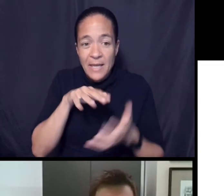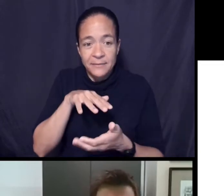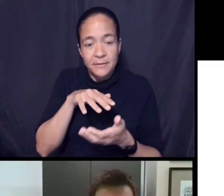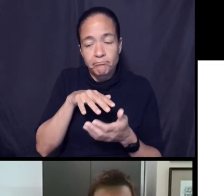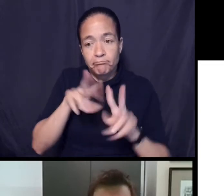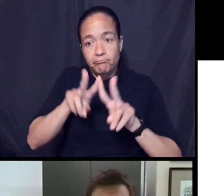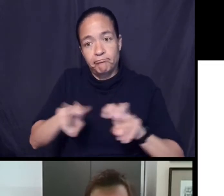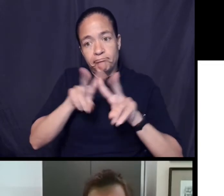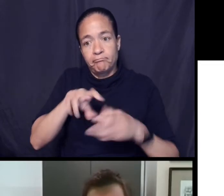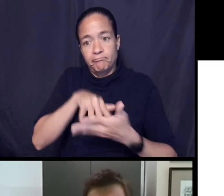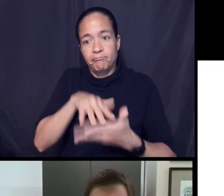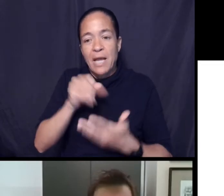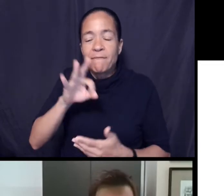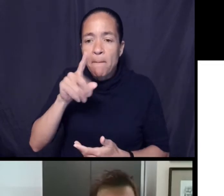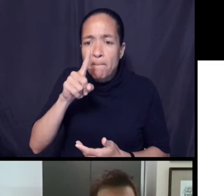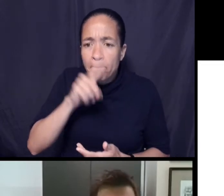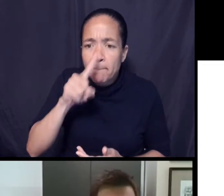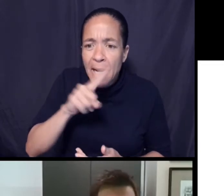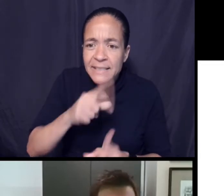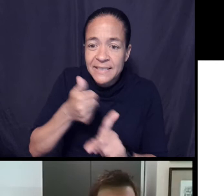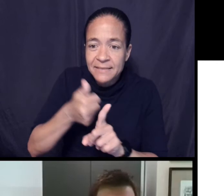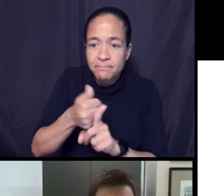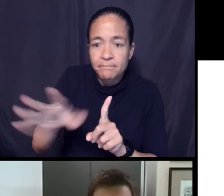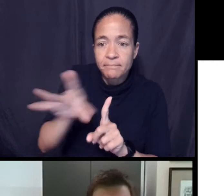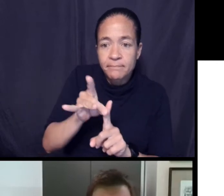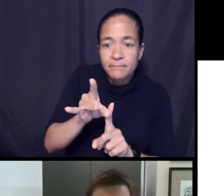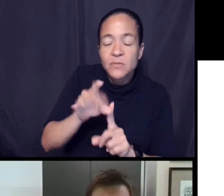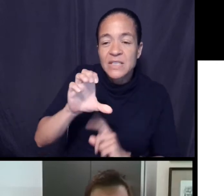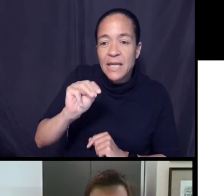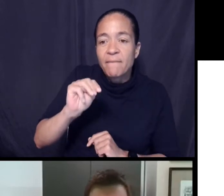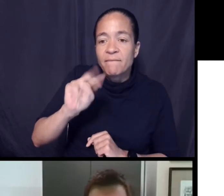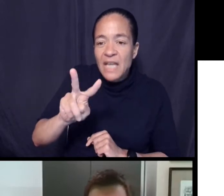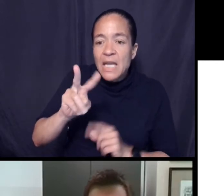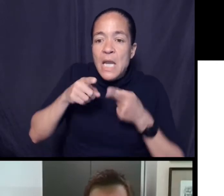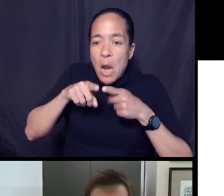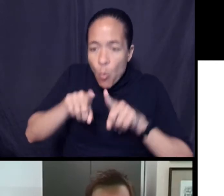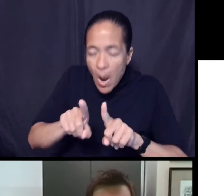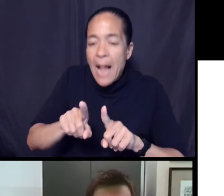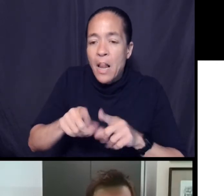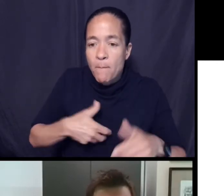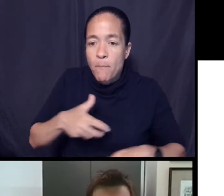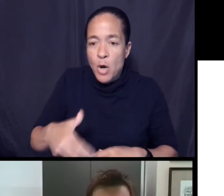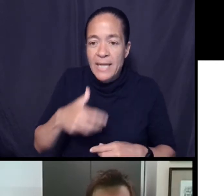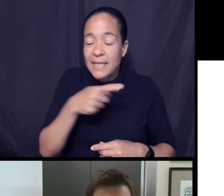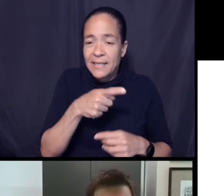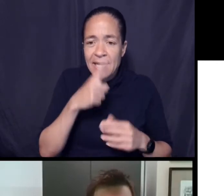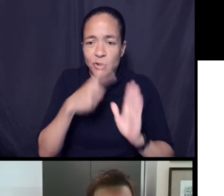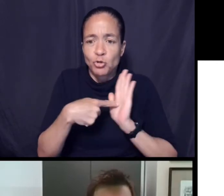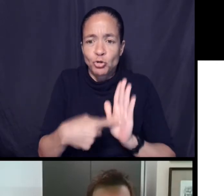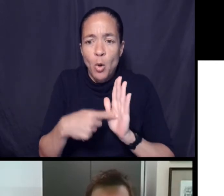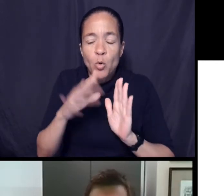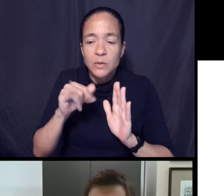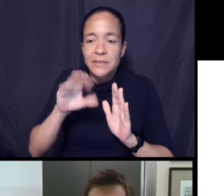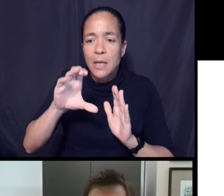of mice who have been infected with CMV while pregnant. CMV attacks delicate